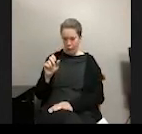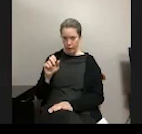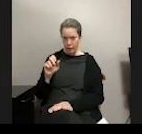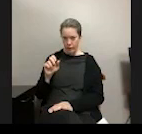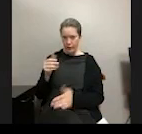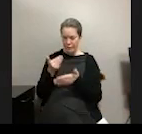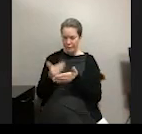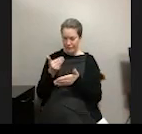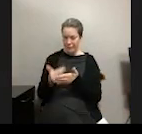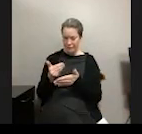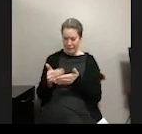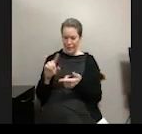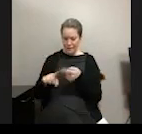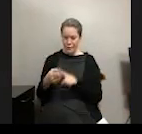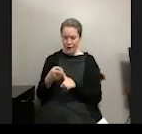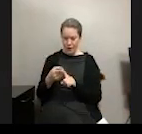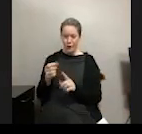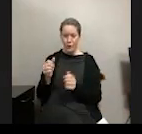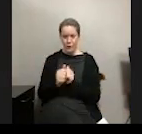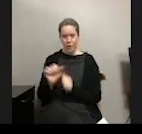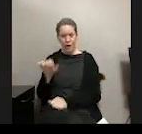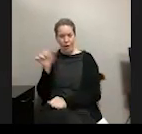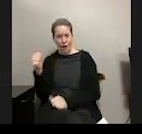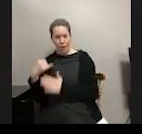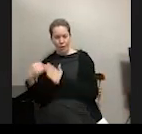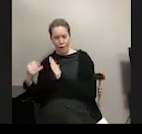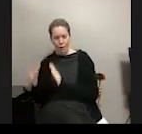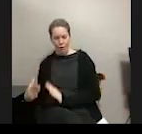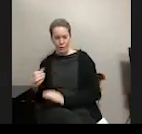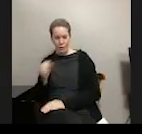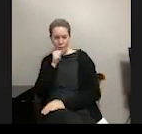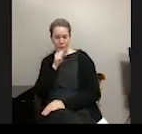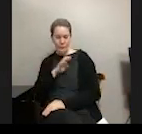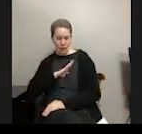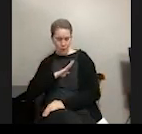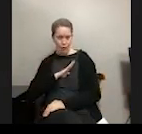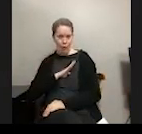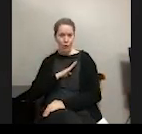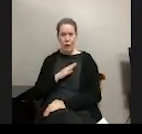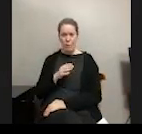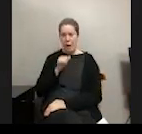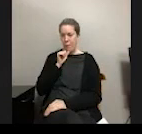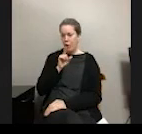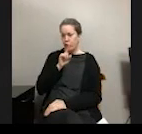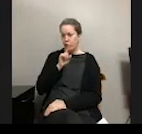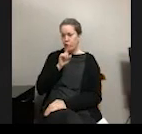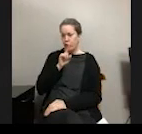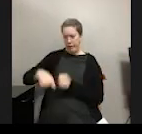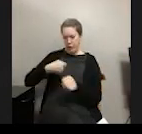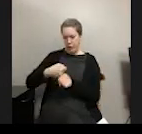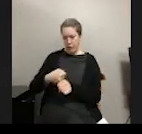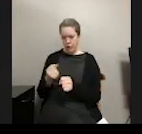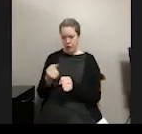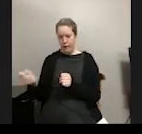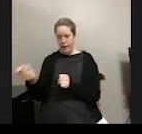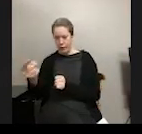well at Scarborough. So I'm not sure what they'll do this year or the next year, but there are some opportunities there that have shown some great output.